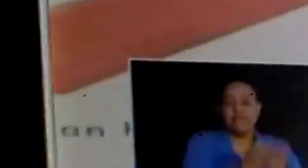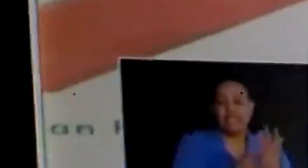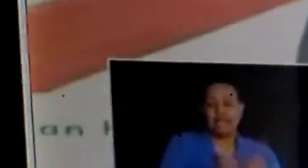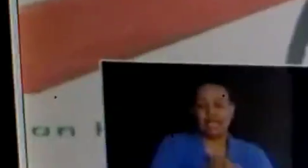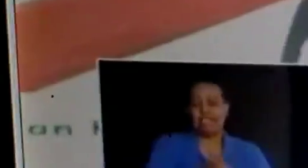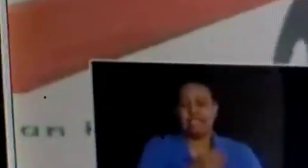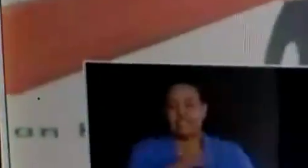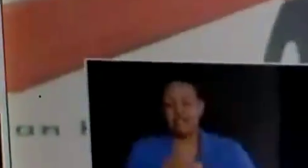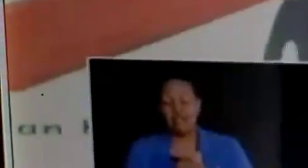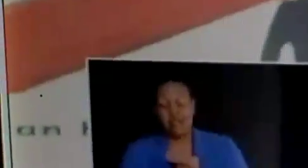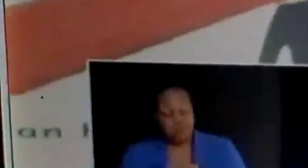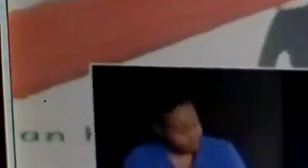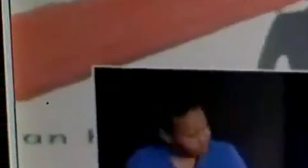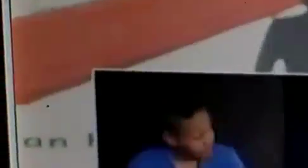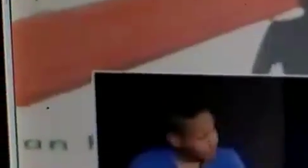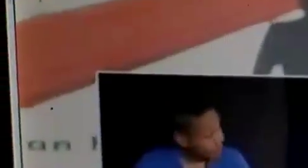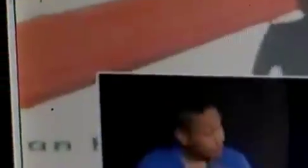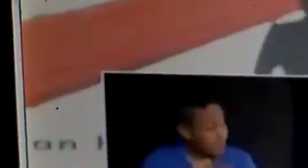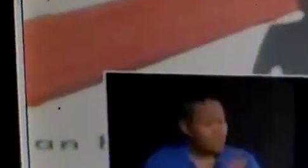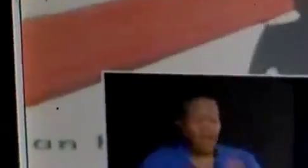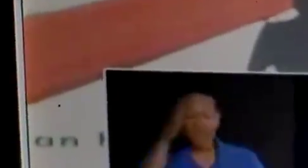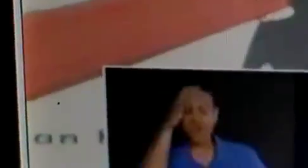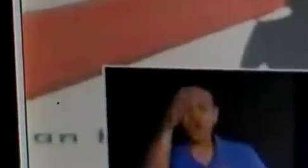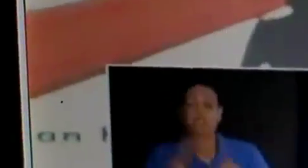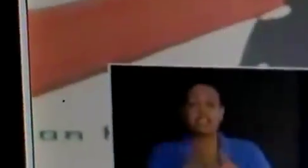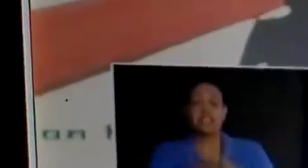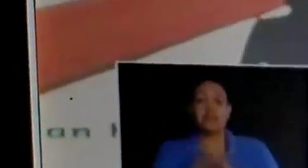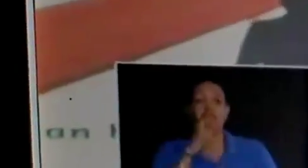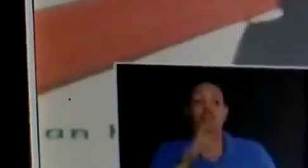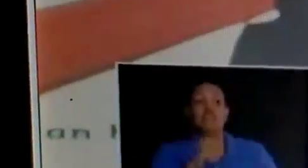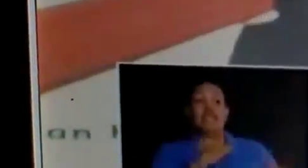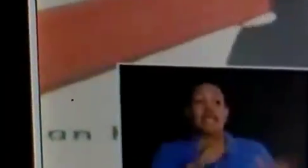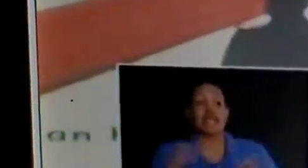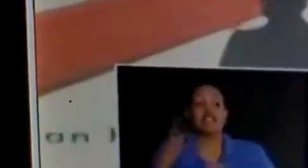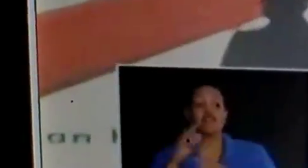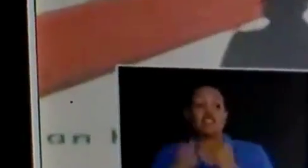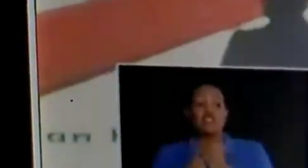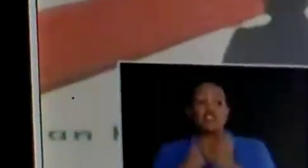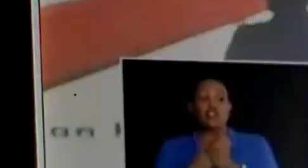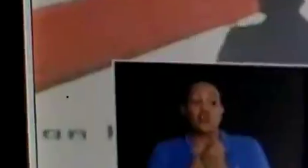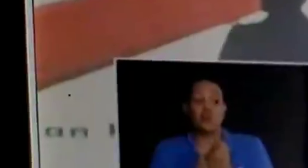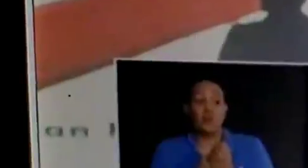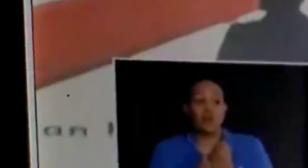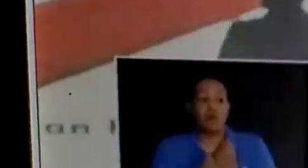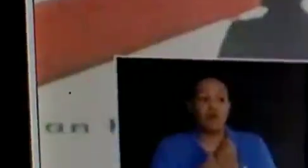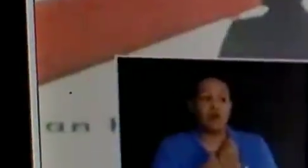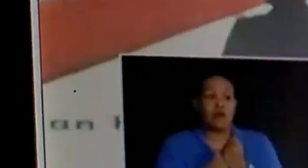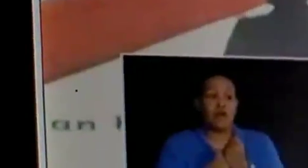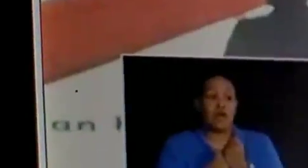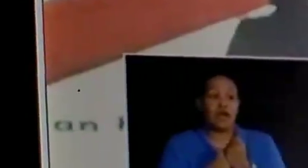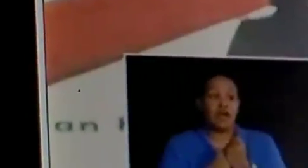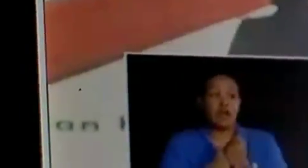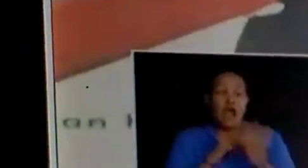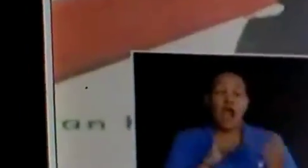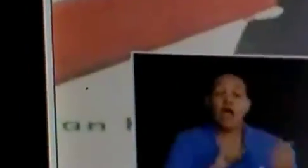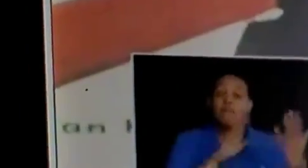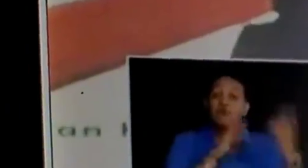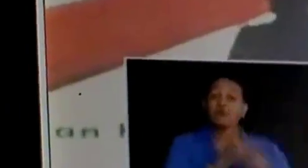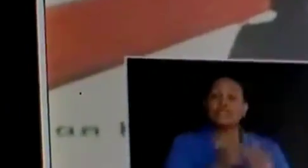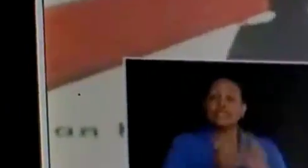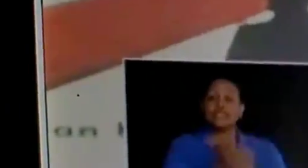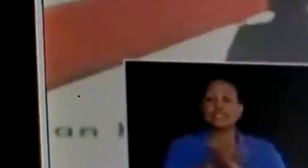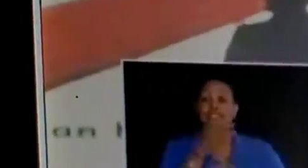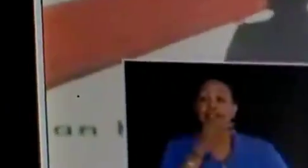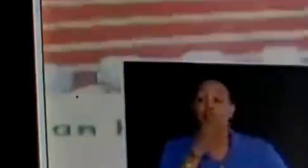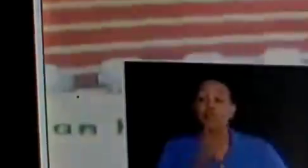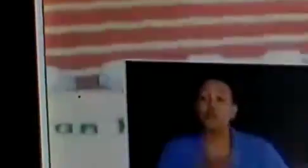complex is, the design concept is orthodox and classical in its approach, and approach to the challenge, which proposes a